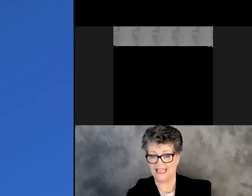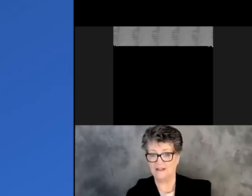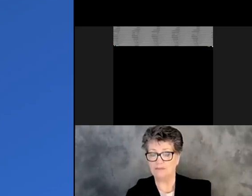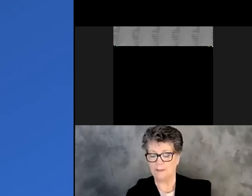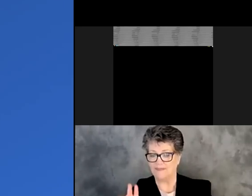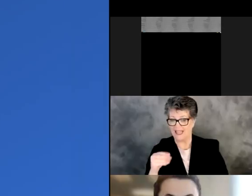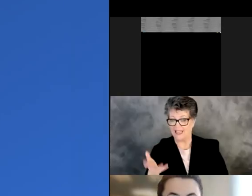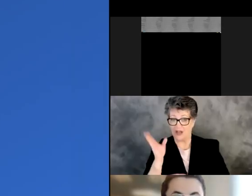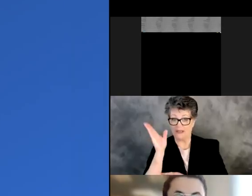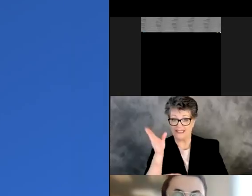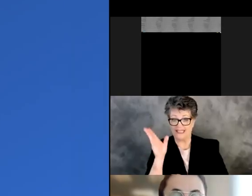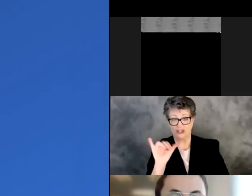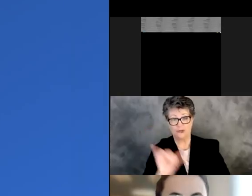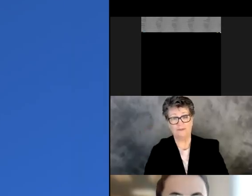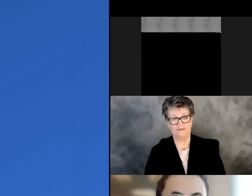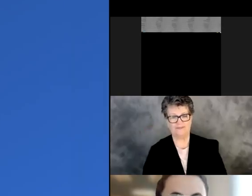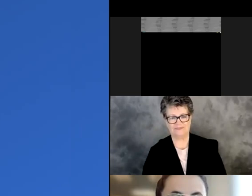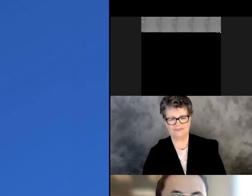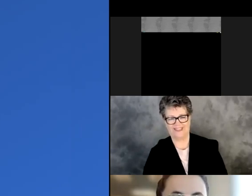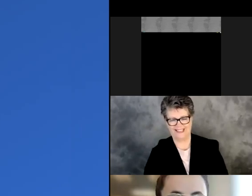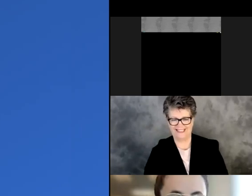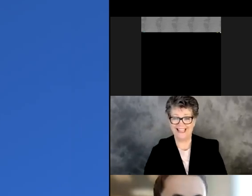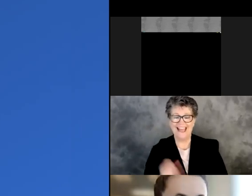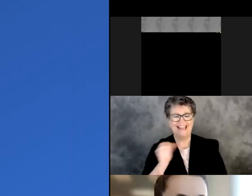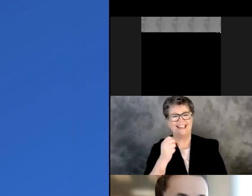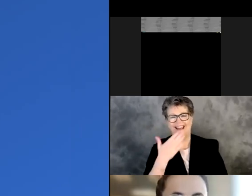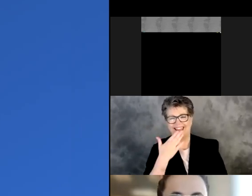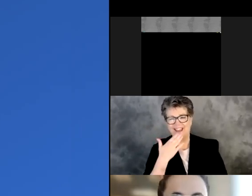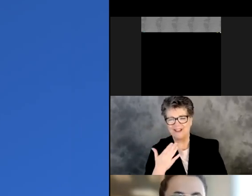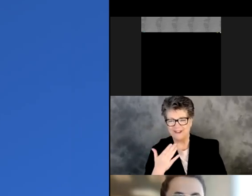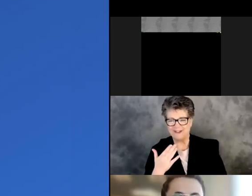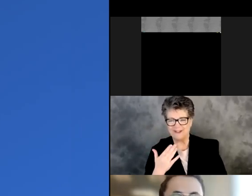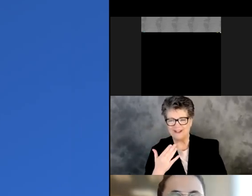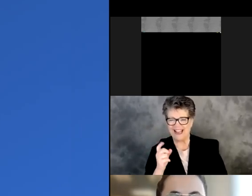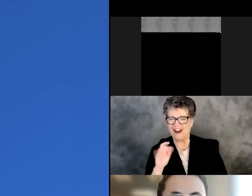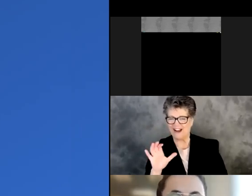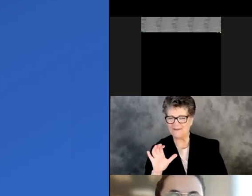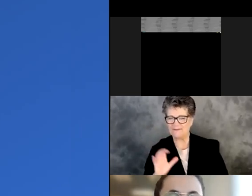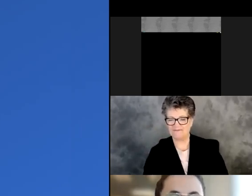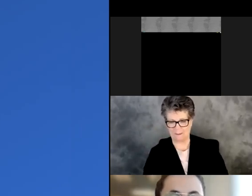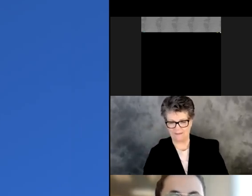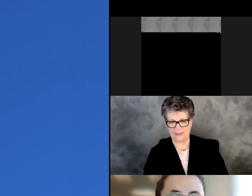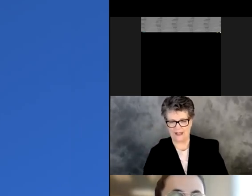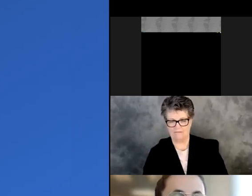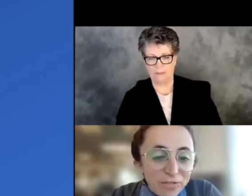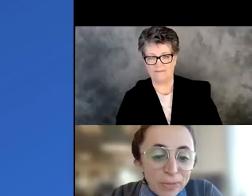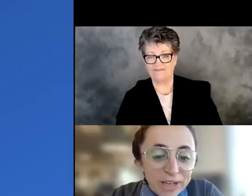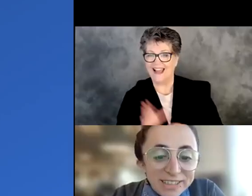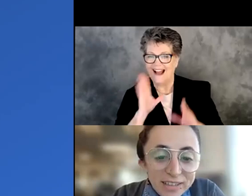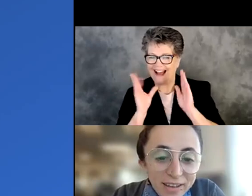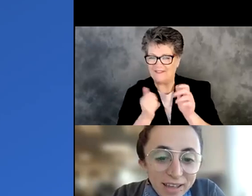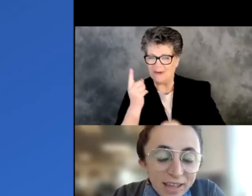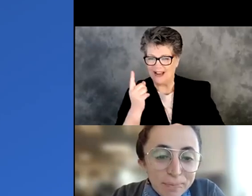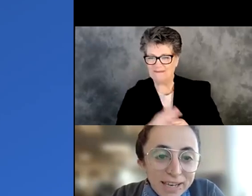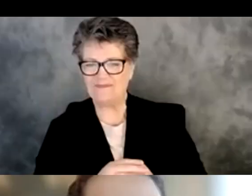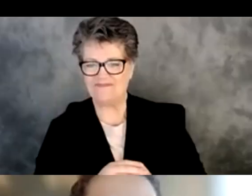a presentation as well. Yeah, thanks. Thanks so much, Eric. Hi,